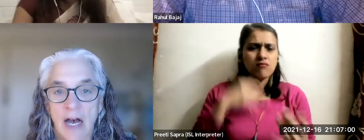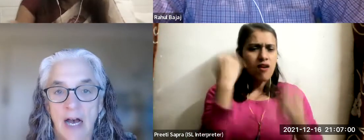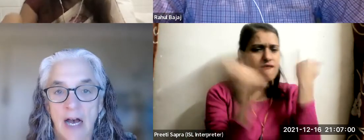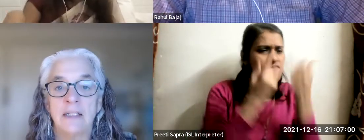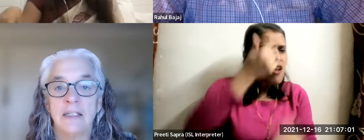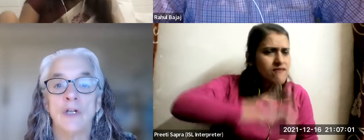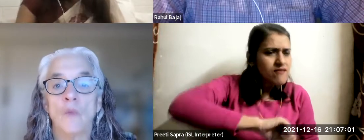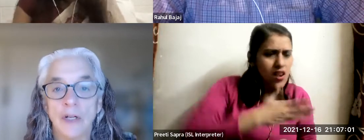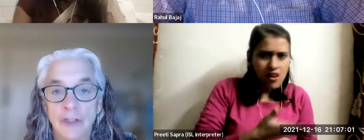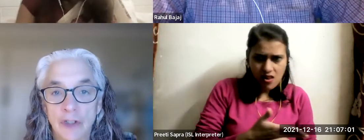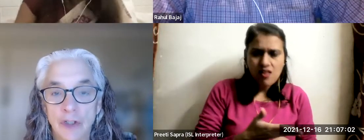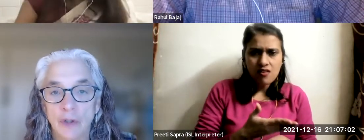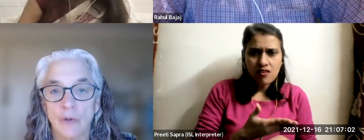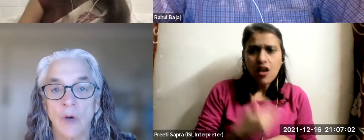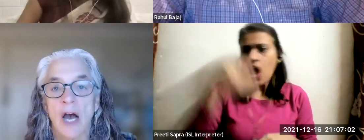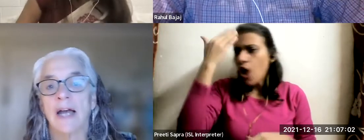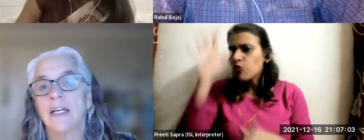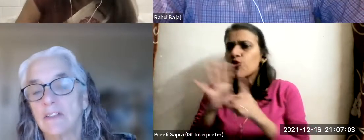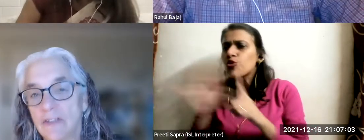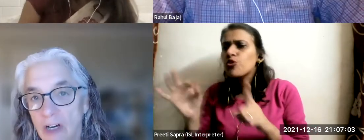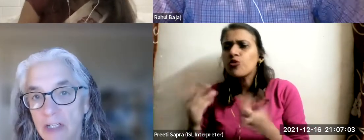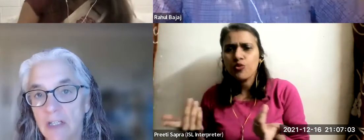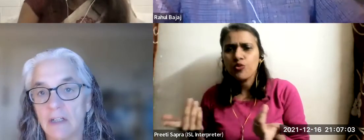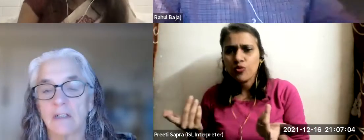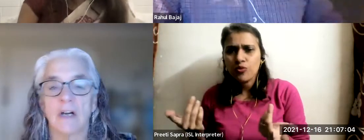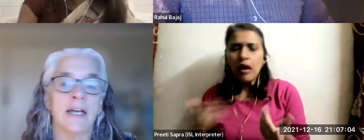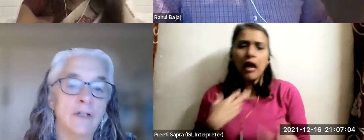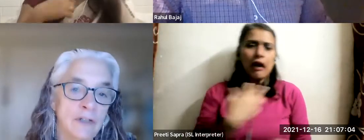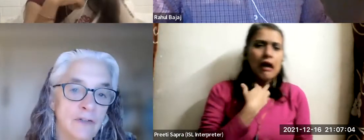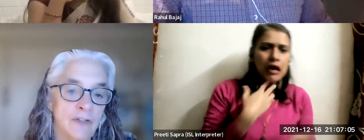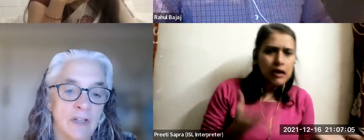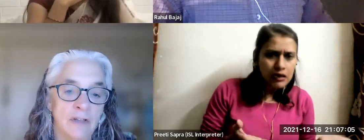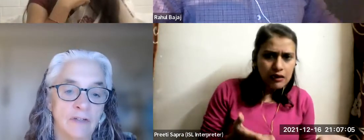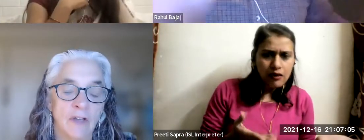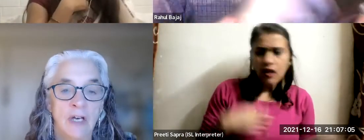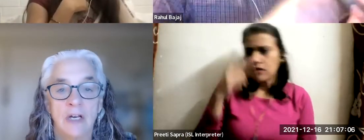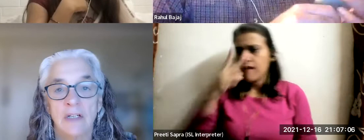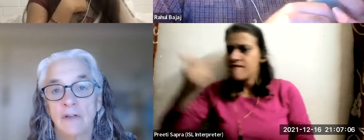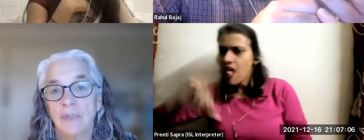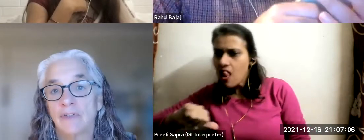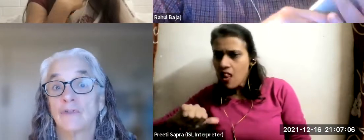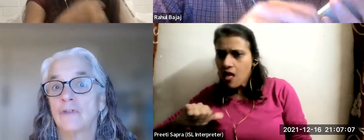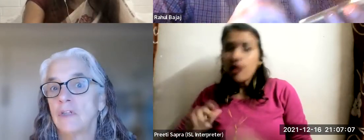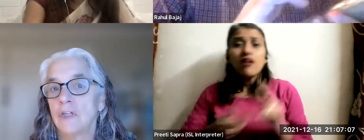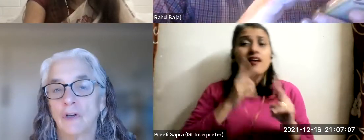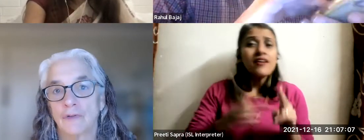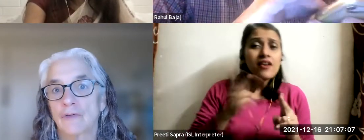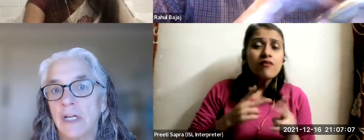this. I didn't know what to do. I got stuck here. I couldn't see this. Another piece